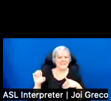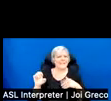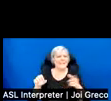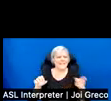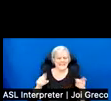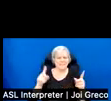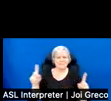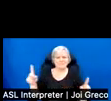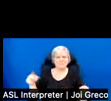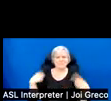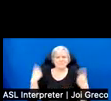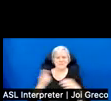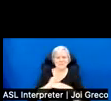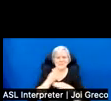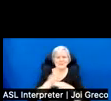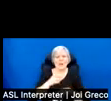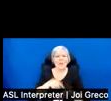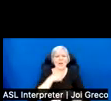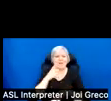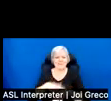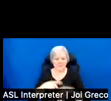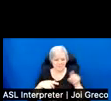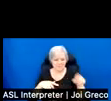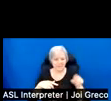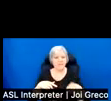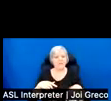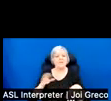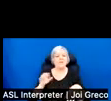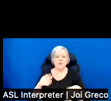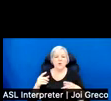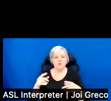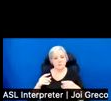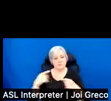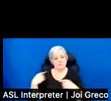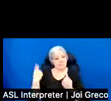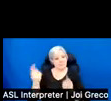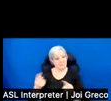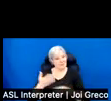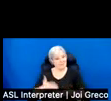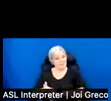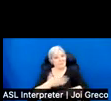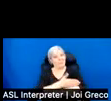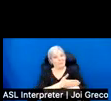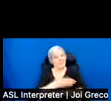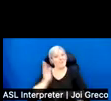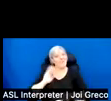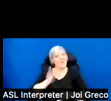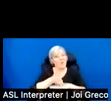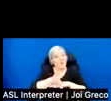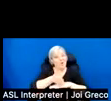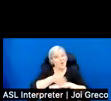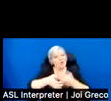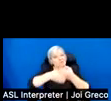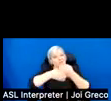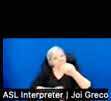long time. And from that perspective, we've come a long way from using a wooden post for a leg or a simple hook